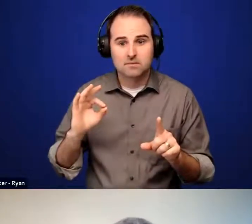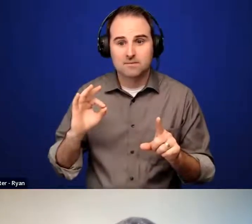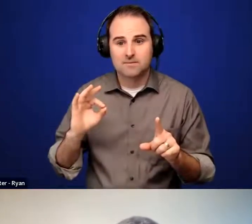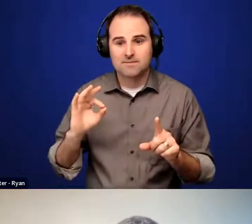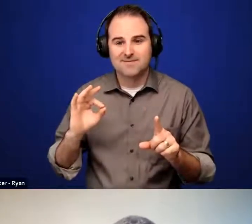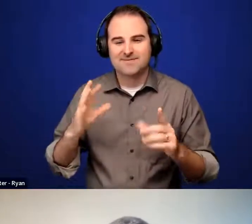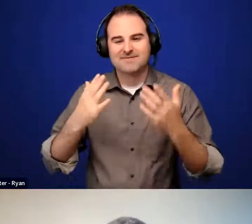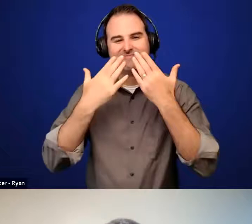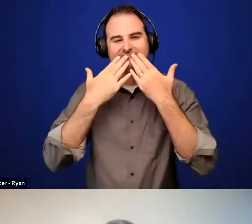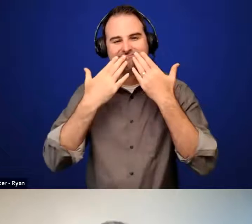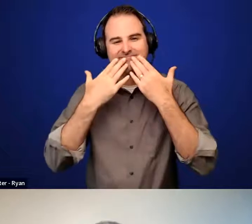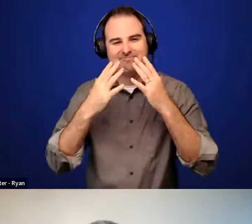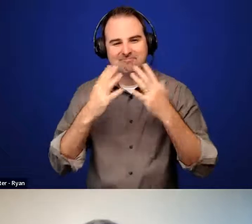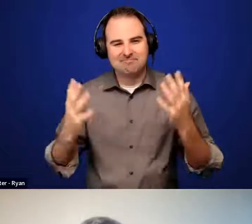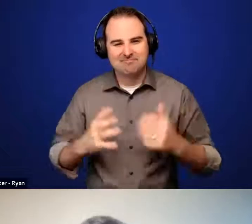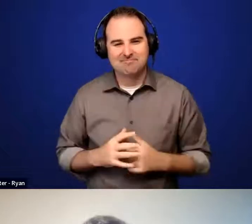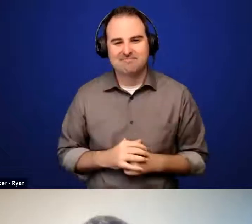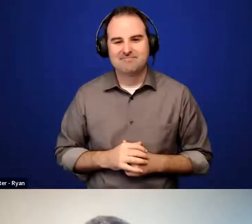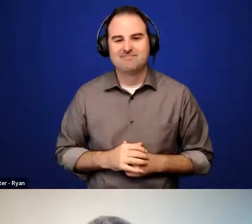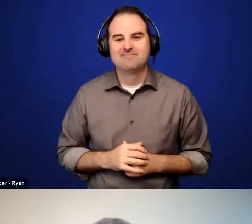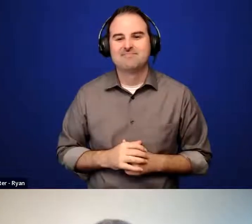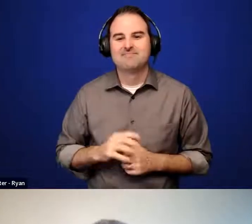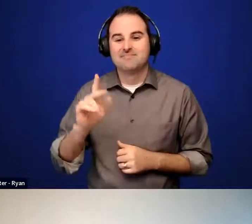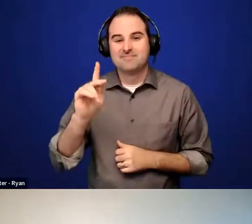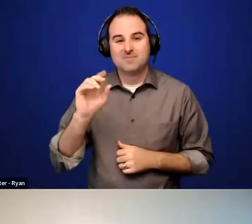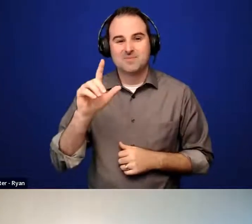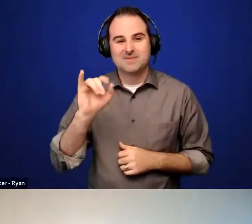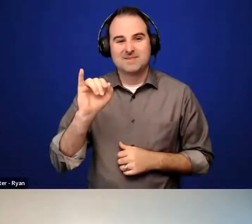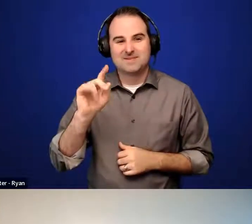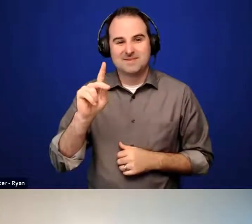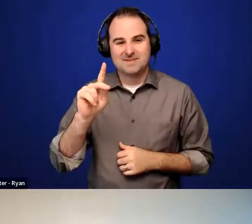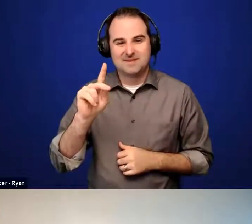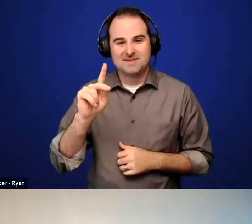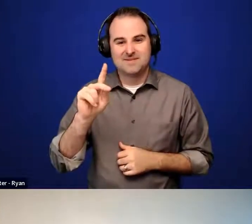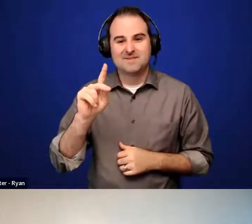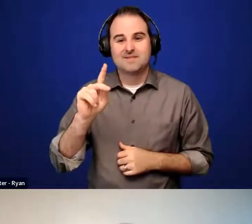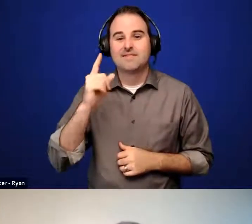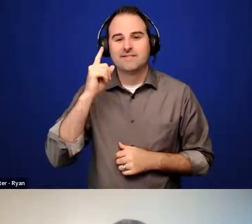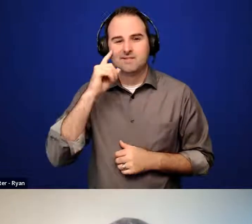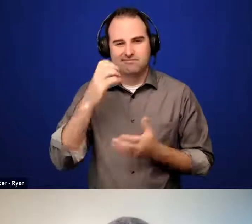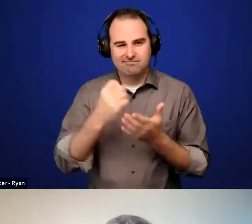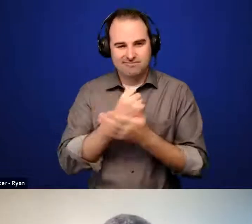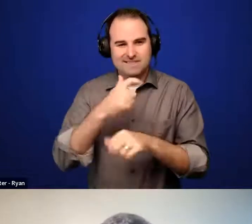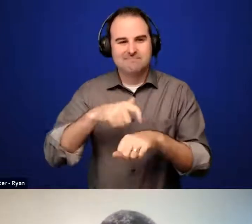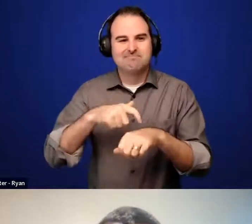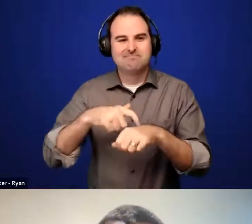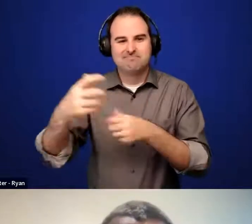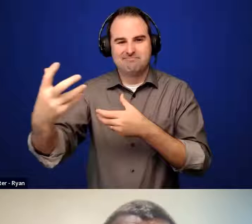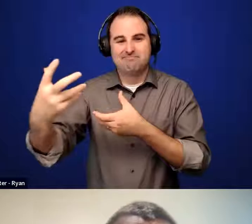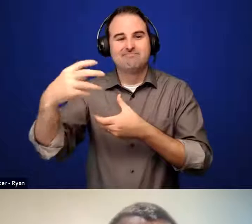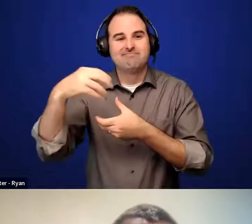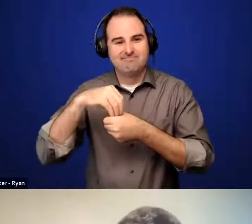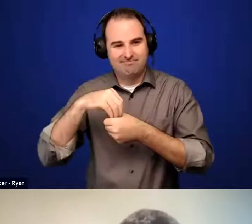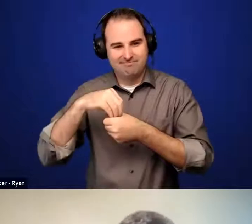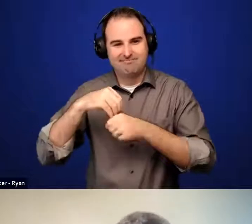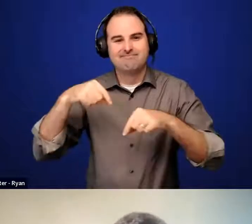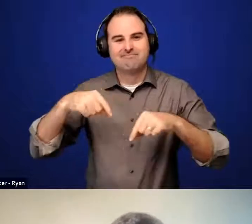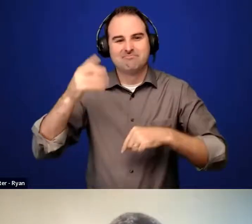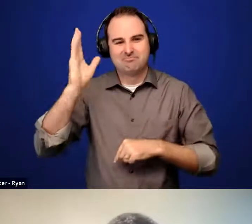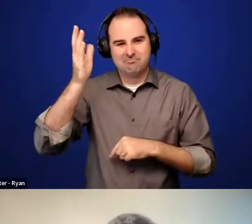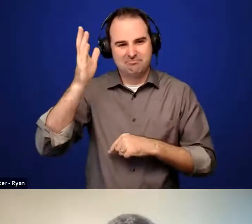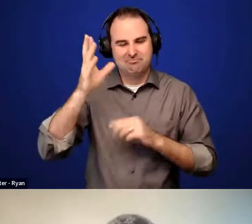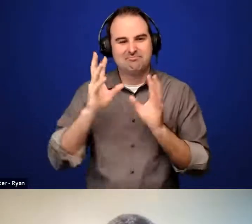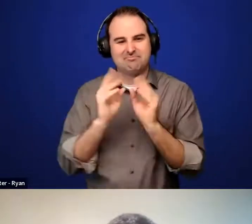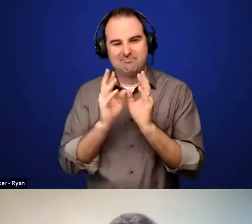Okay, thank you very much. Thank you, colleague, for taking time to participate to this webinar.